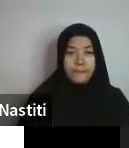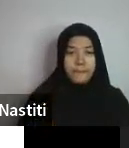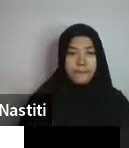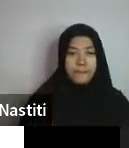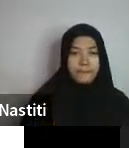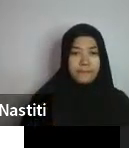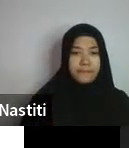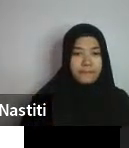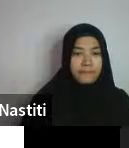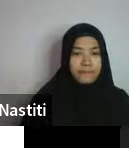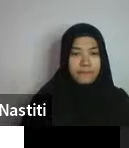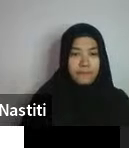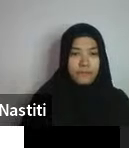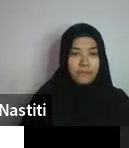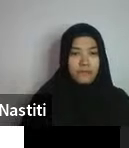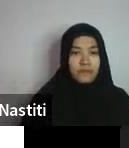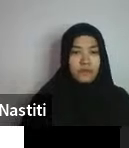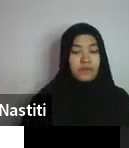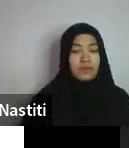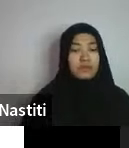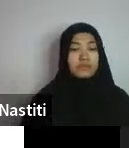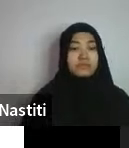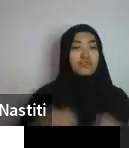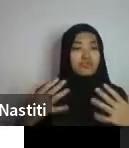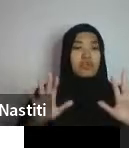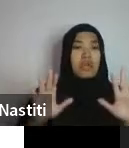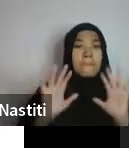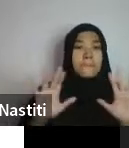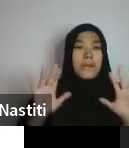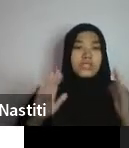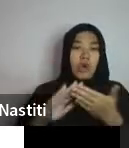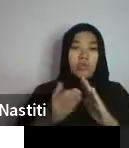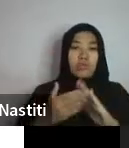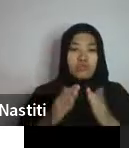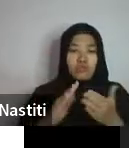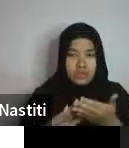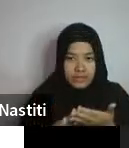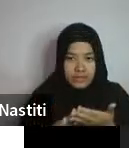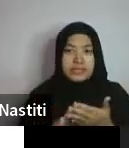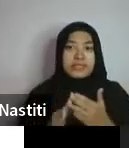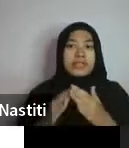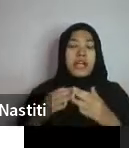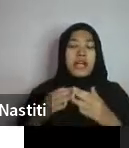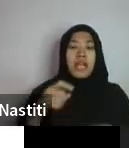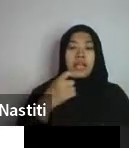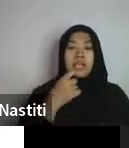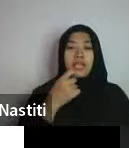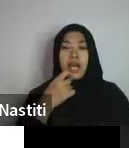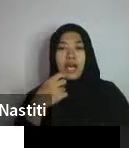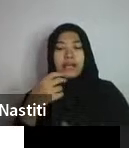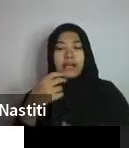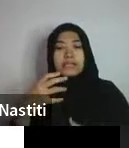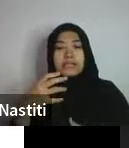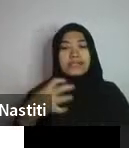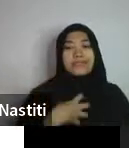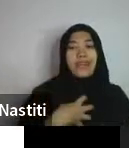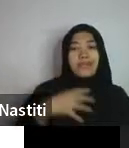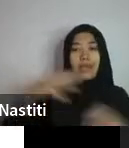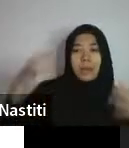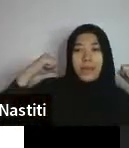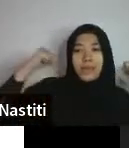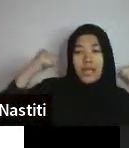hear from Jenny very soon, have become part of all this. And this is very